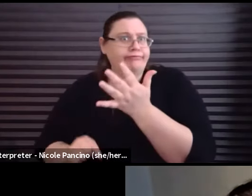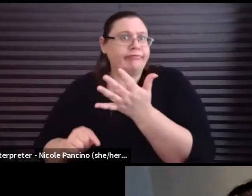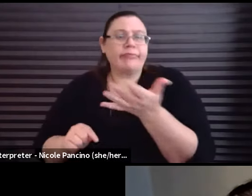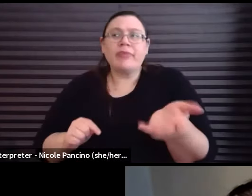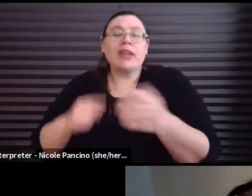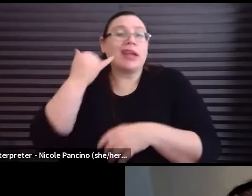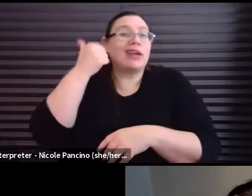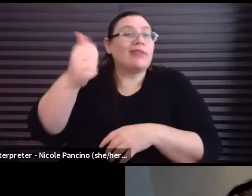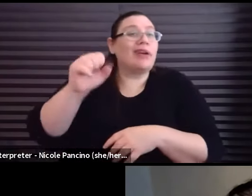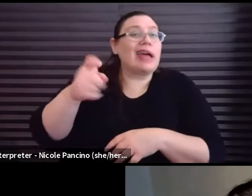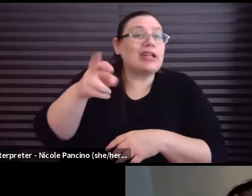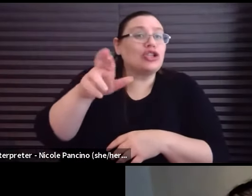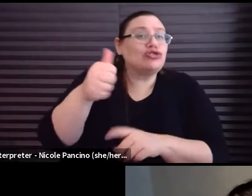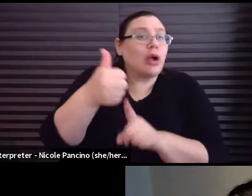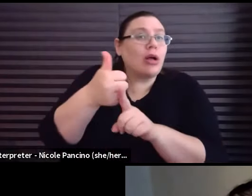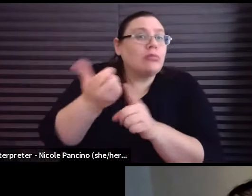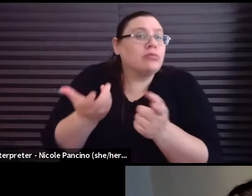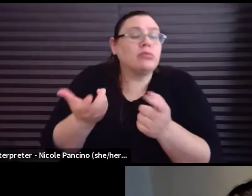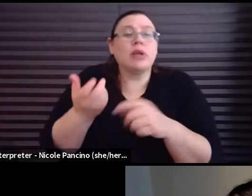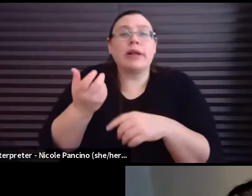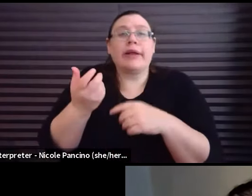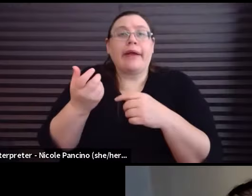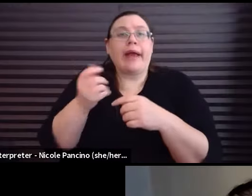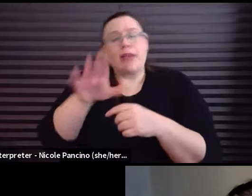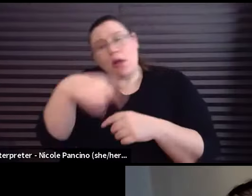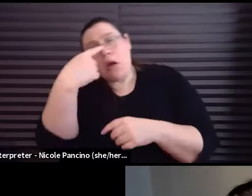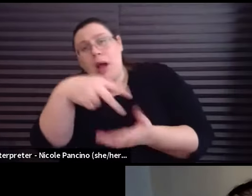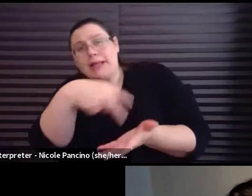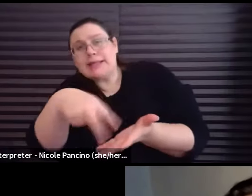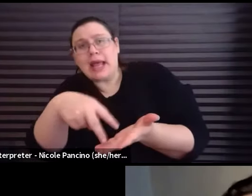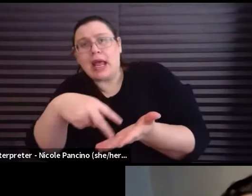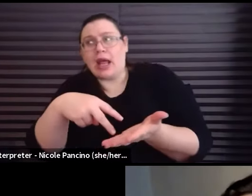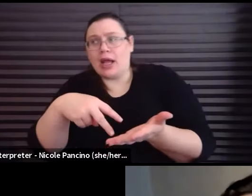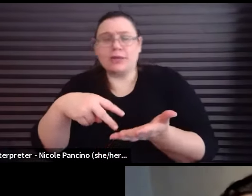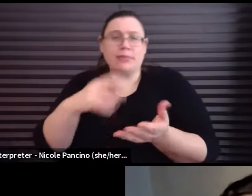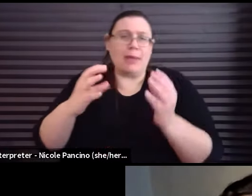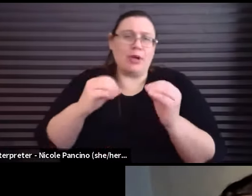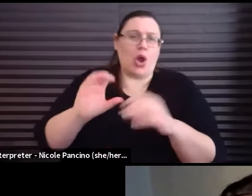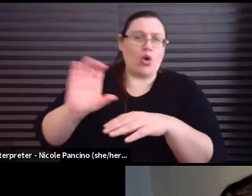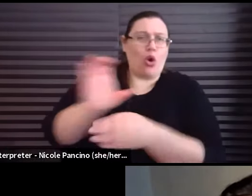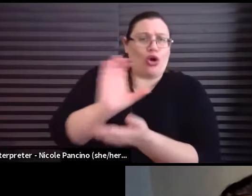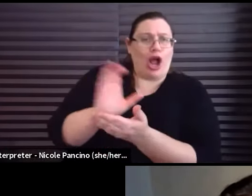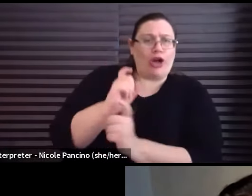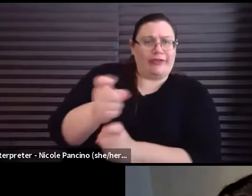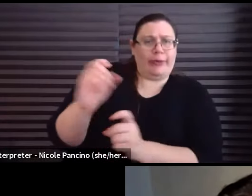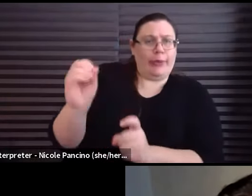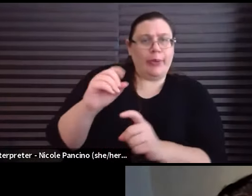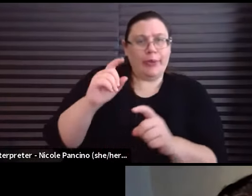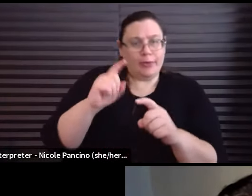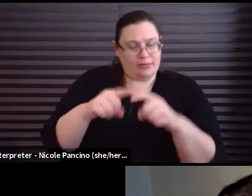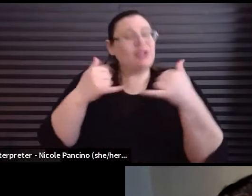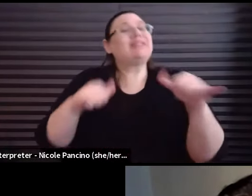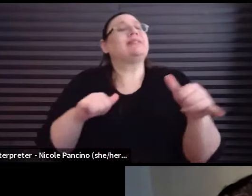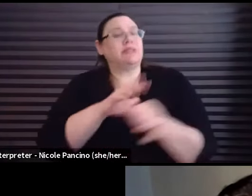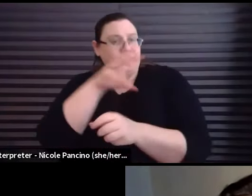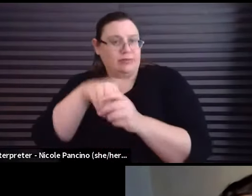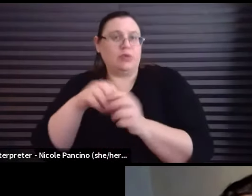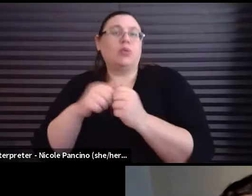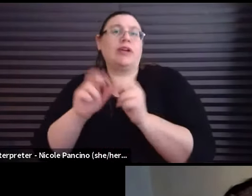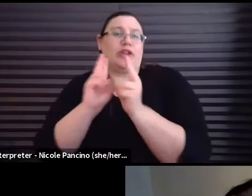extra performer and you're asked to dance, but you're not necessarily choreographed, all of that you would be covered by the union